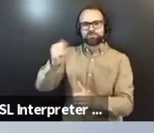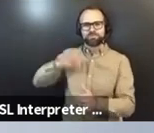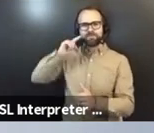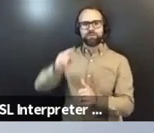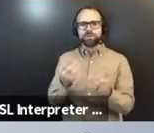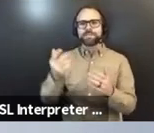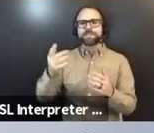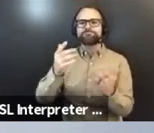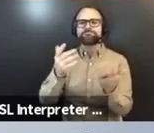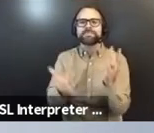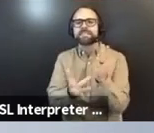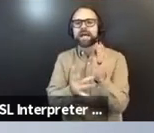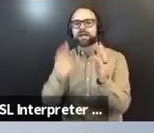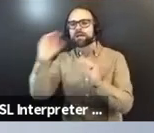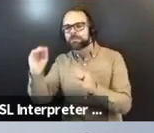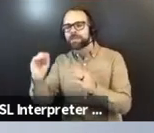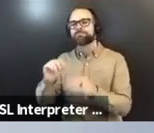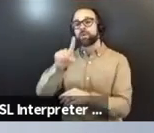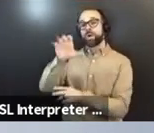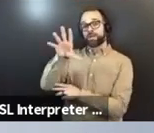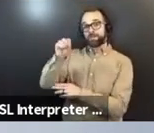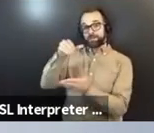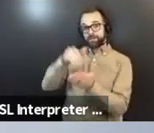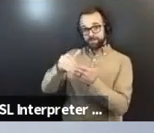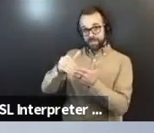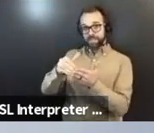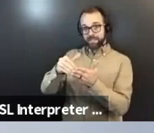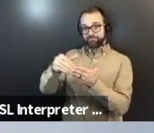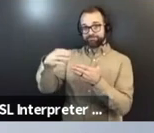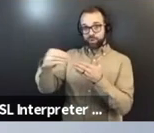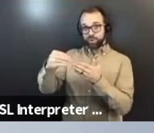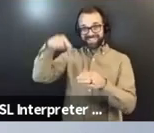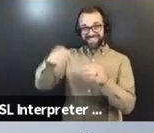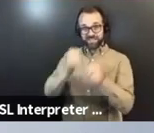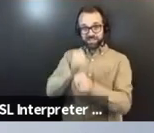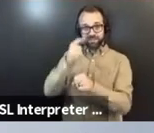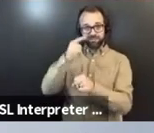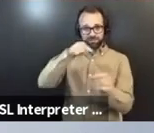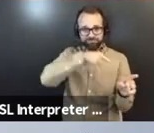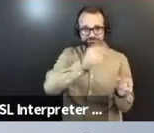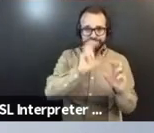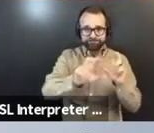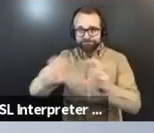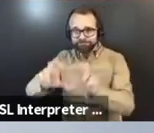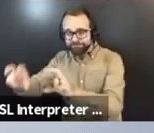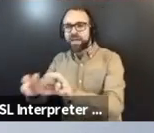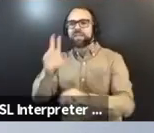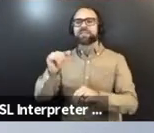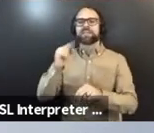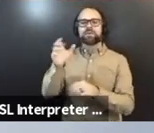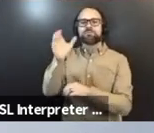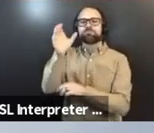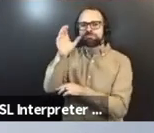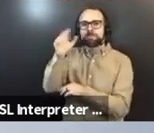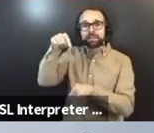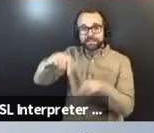we want to give or utilize $150 million this year in this space. So many of these companies today on the call that are listening or mentors, we may